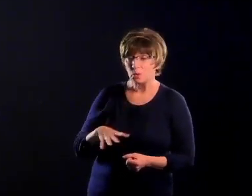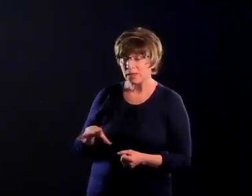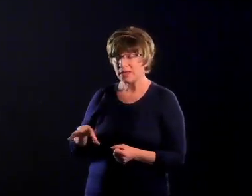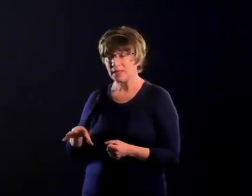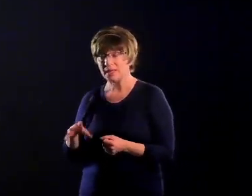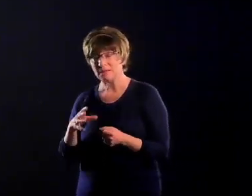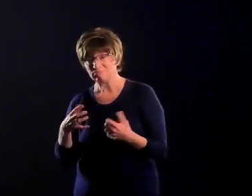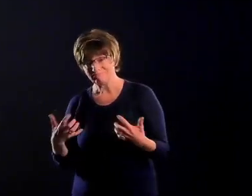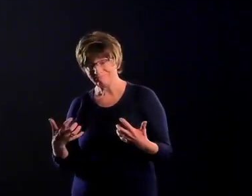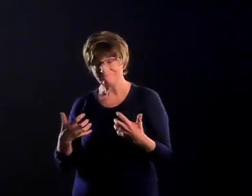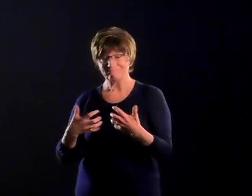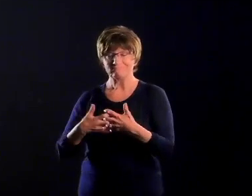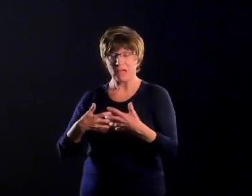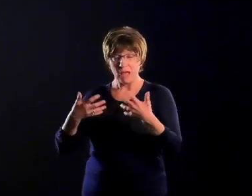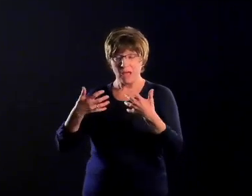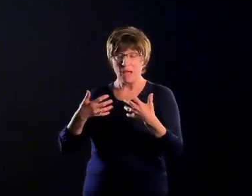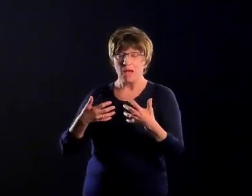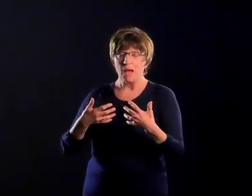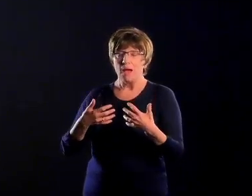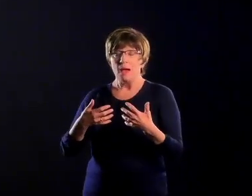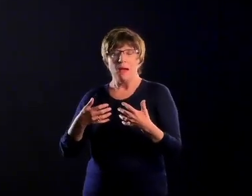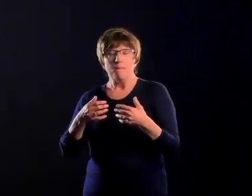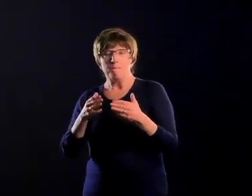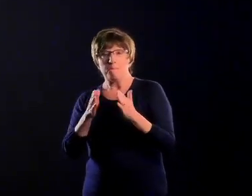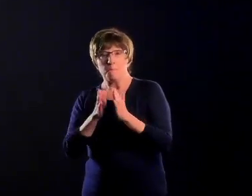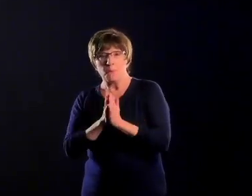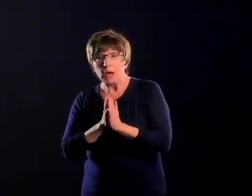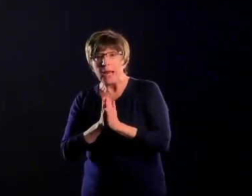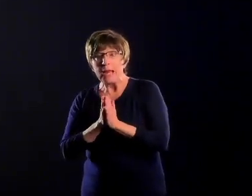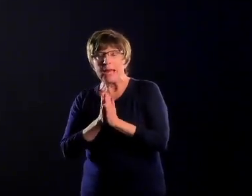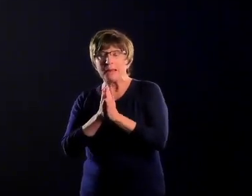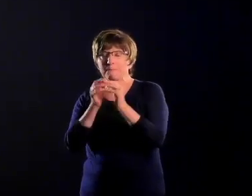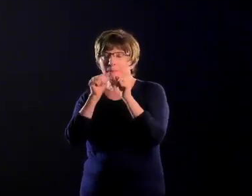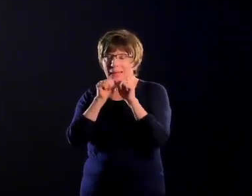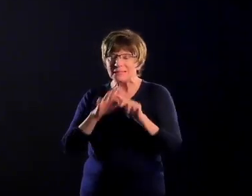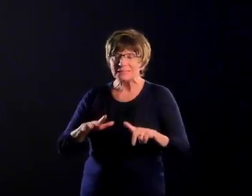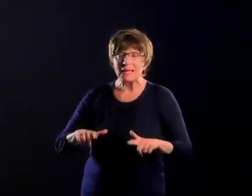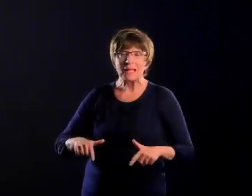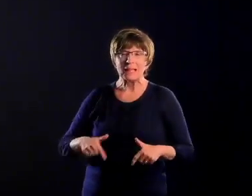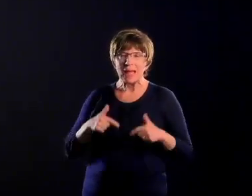praying prayers of blessing and life and